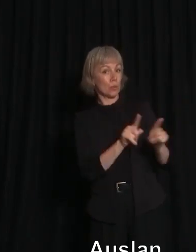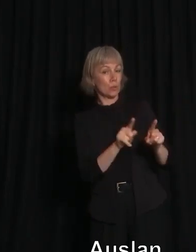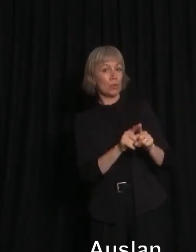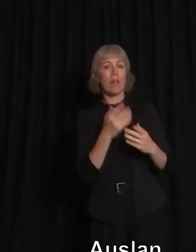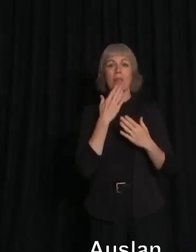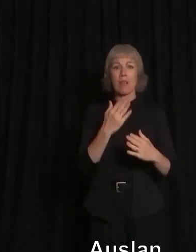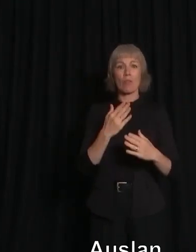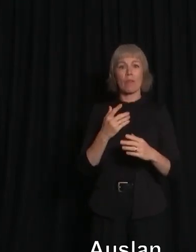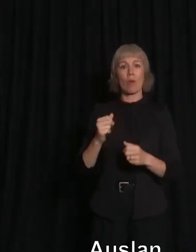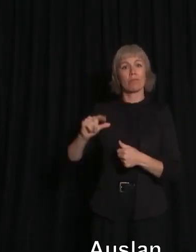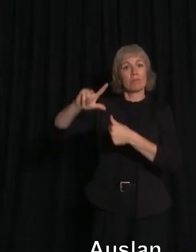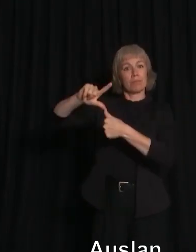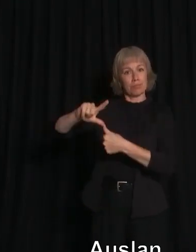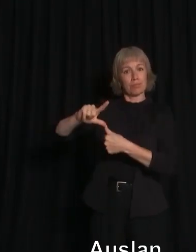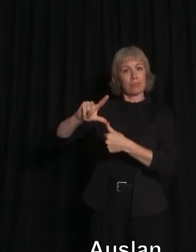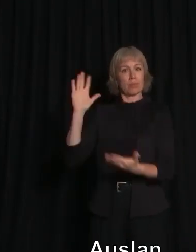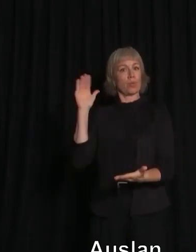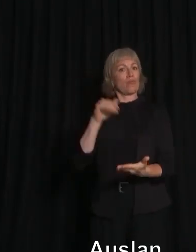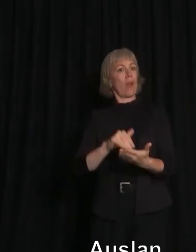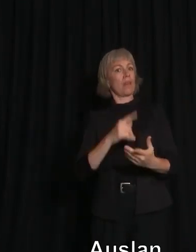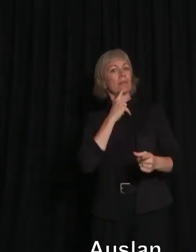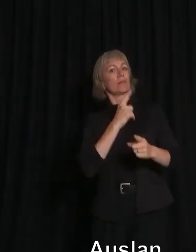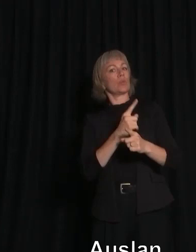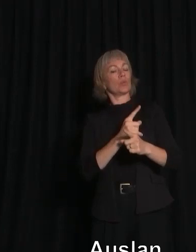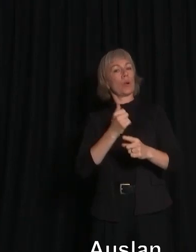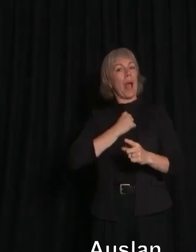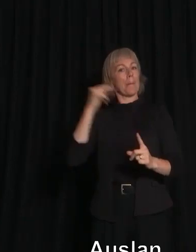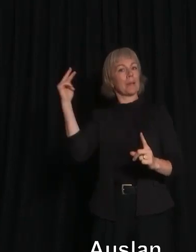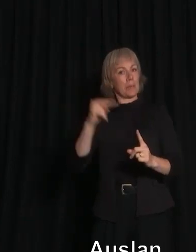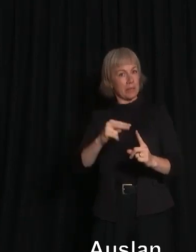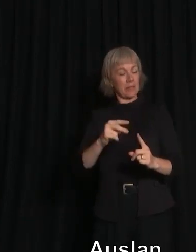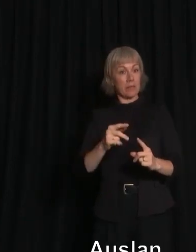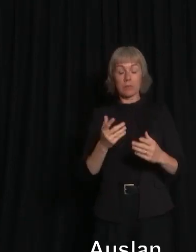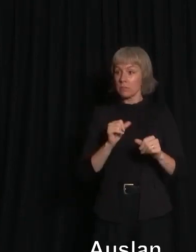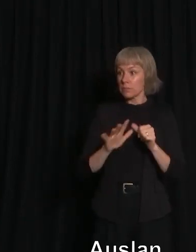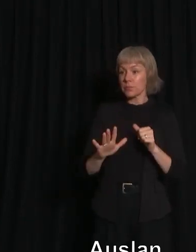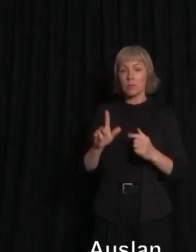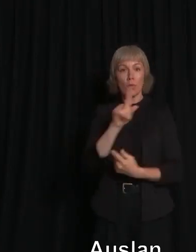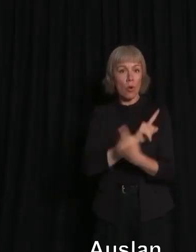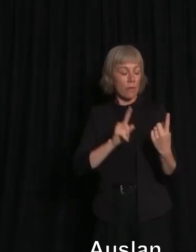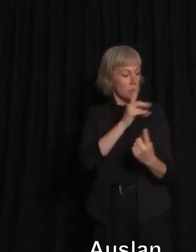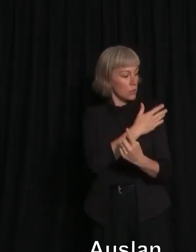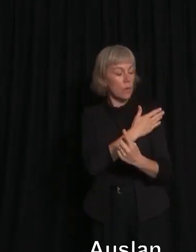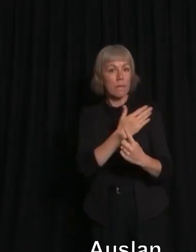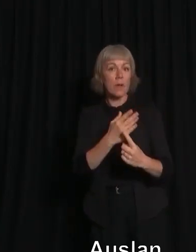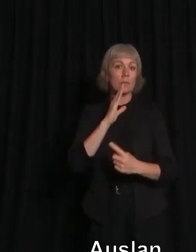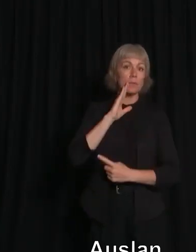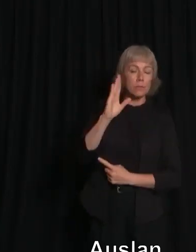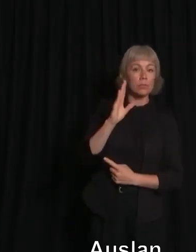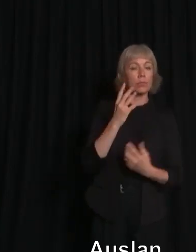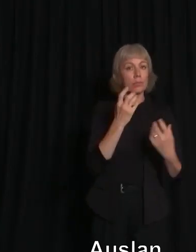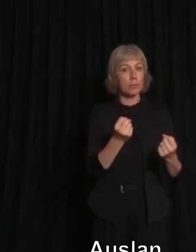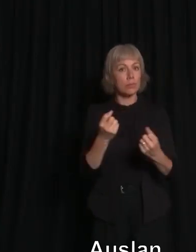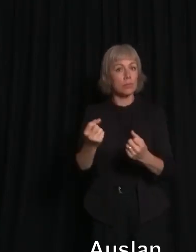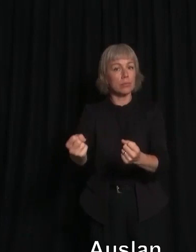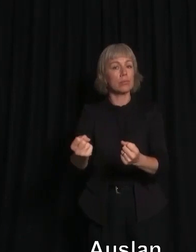to also be present here. I think this has been a fantastic stage, a great experience where we have just